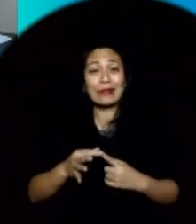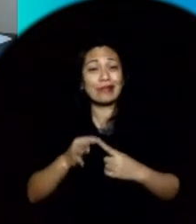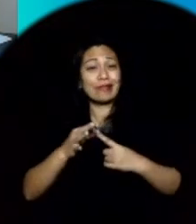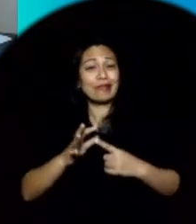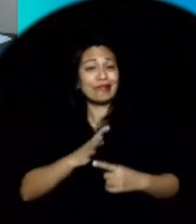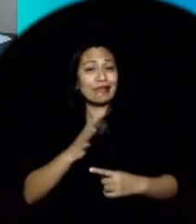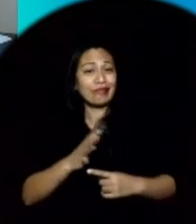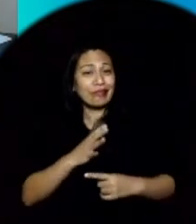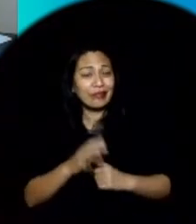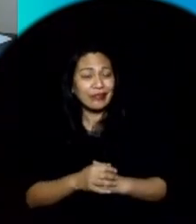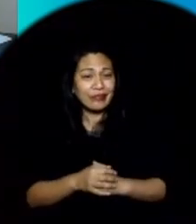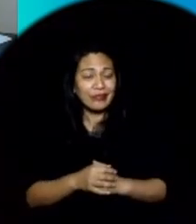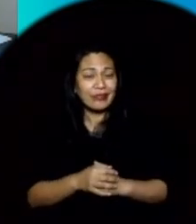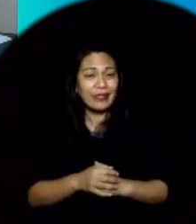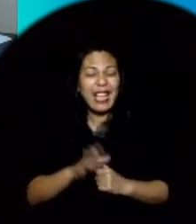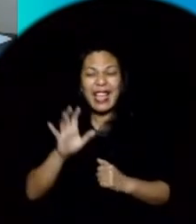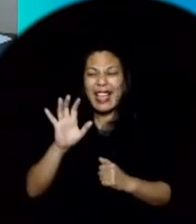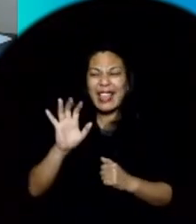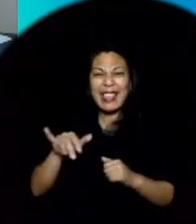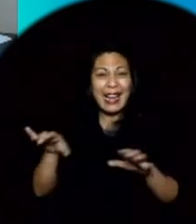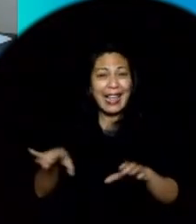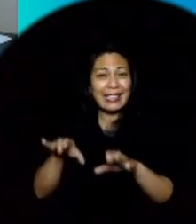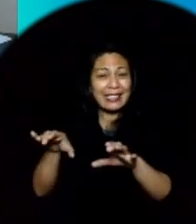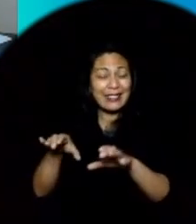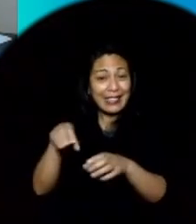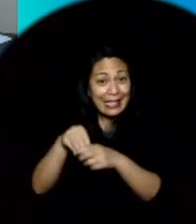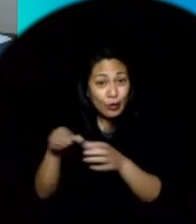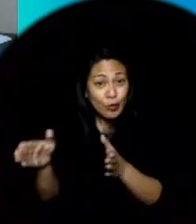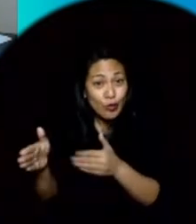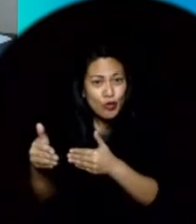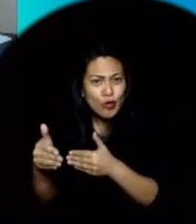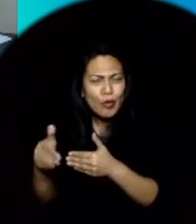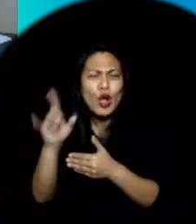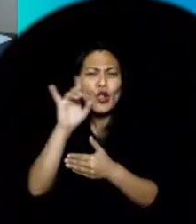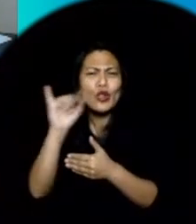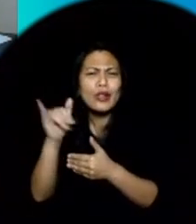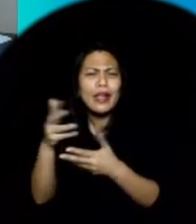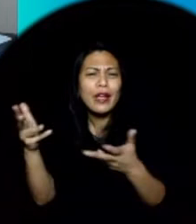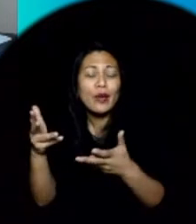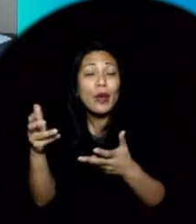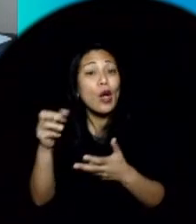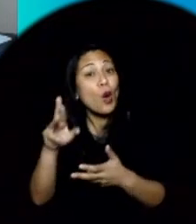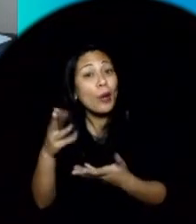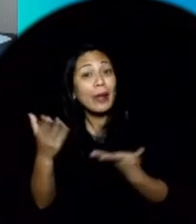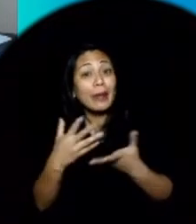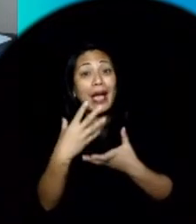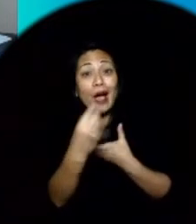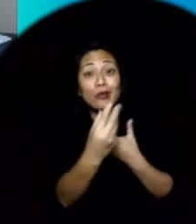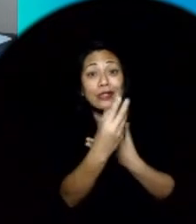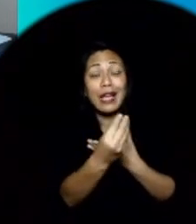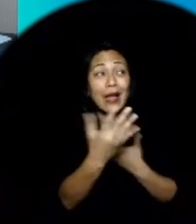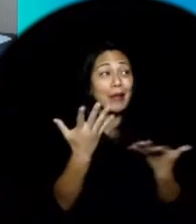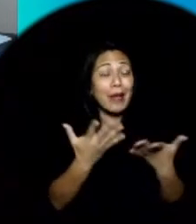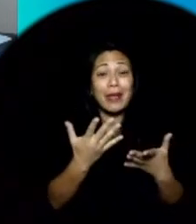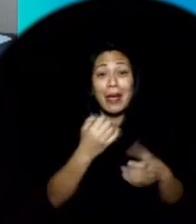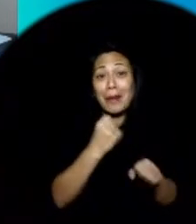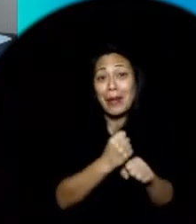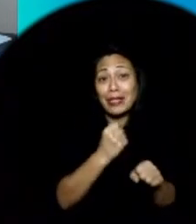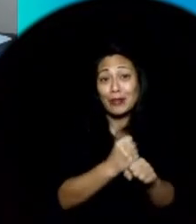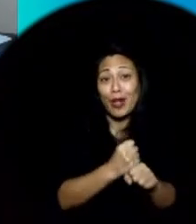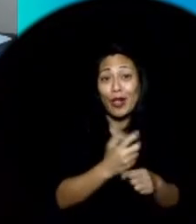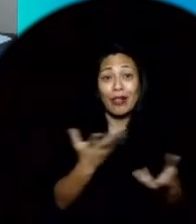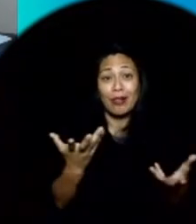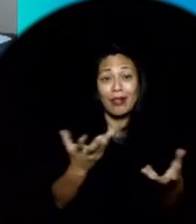special? Tell me what the room looked like that you were doing it in. Or maybe you were outside. Maybe you were playing baseball, who